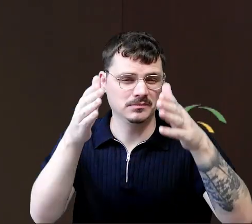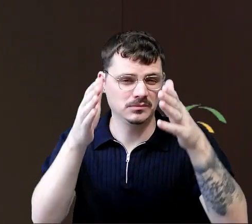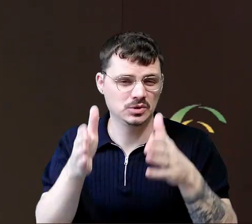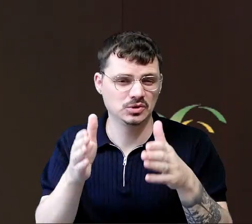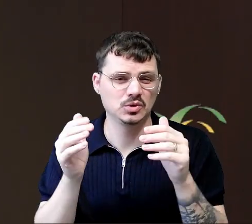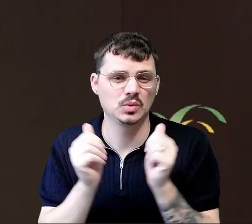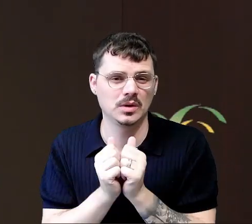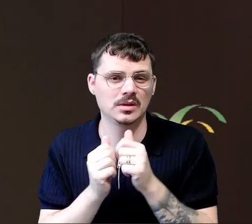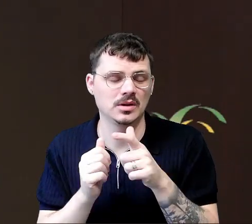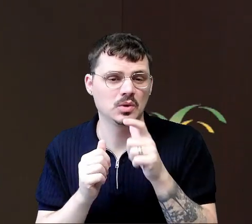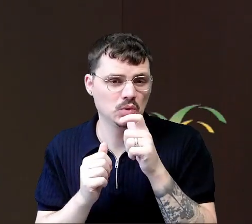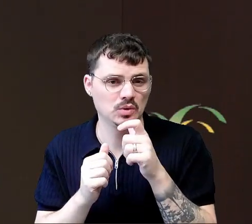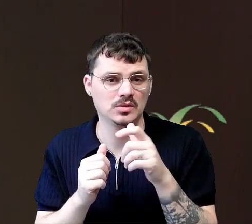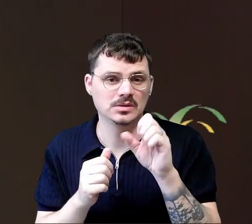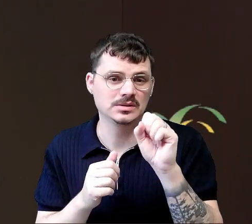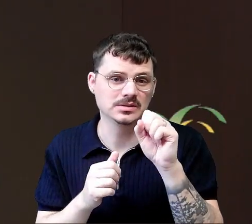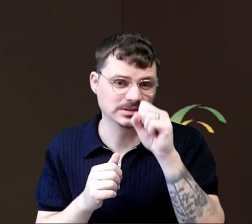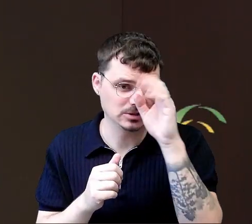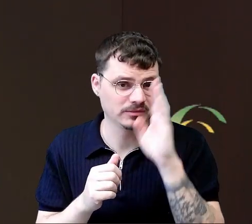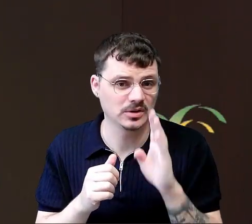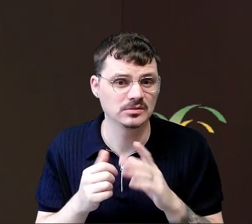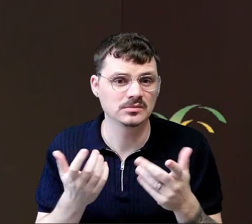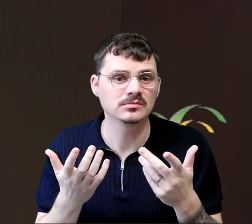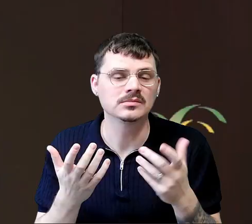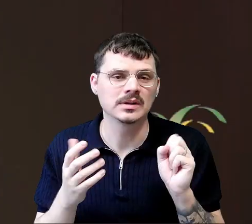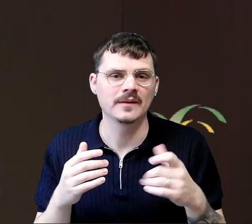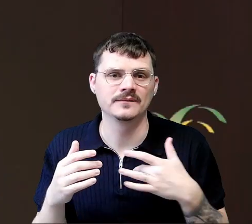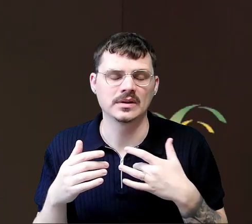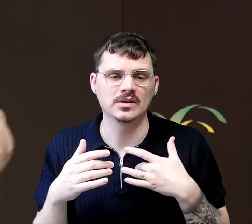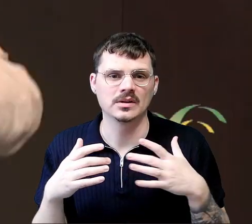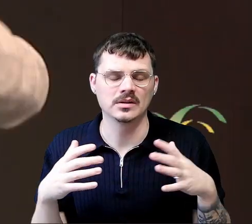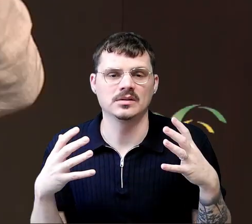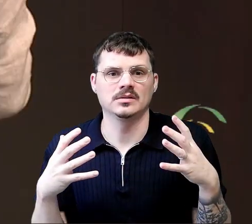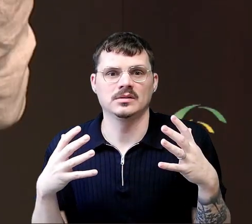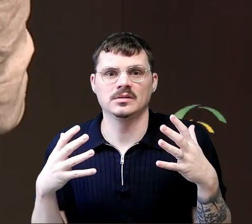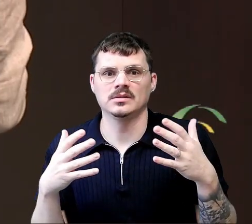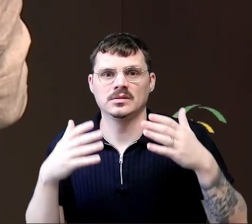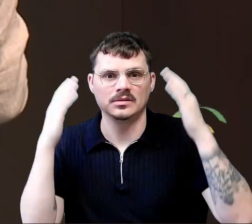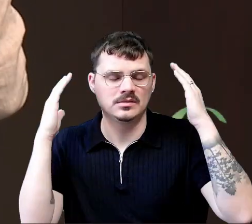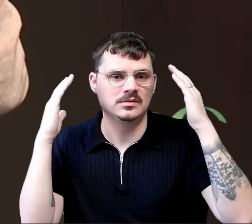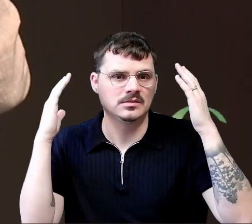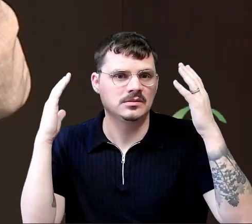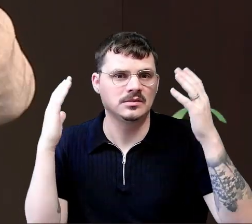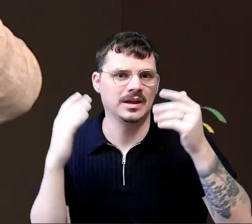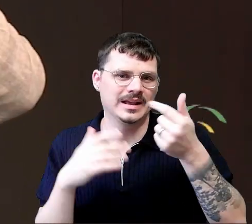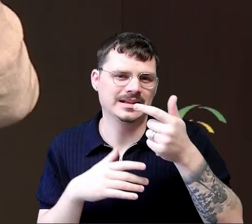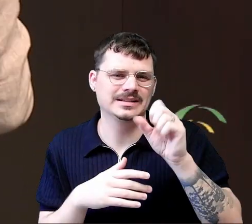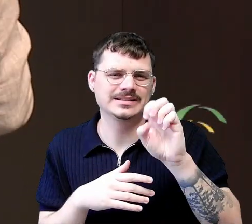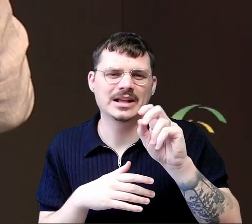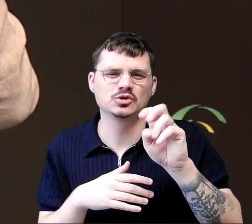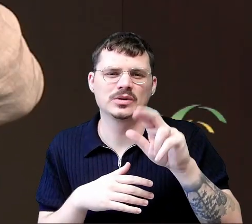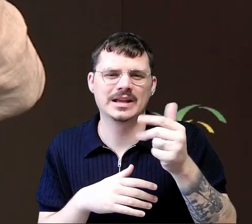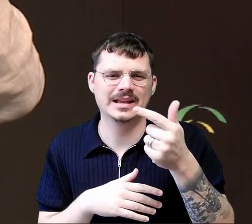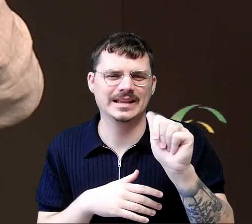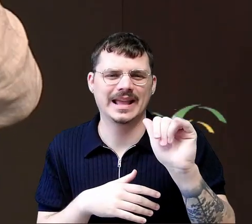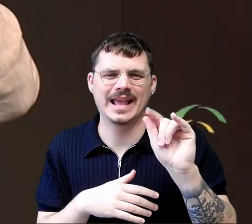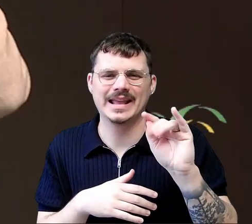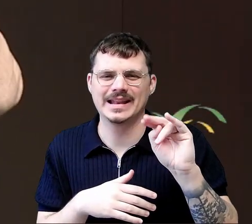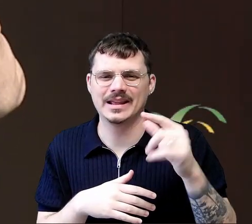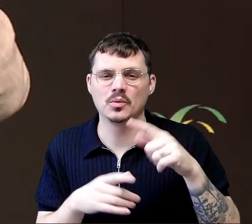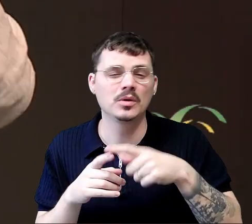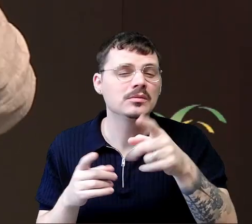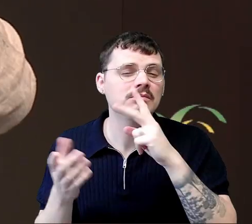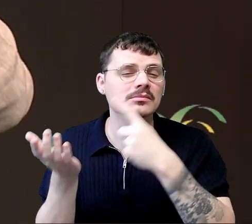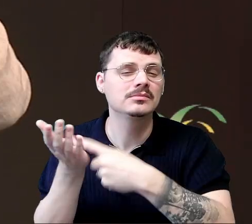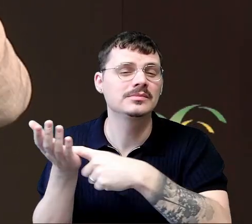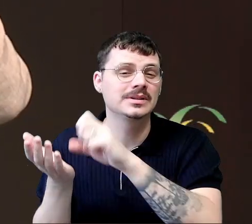with schizophrenia can be quite vapor locked from overrunning of the gating, sensory gating. When we talk about